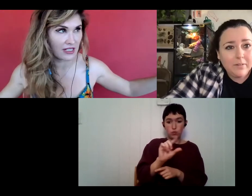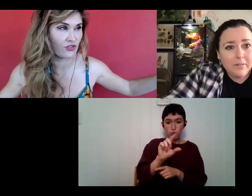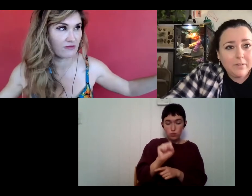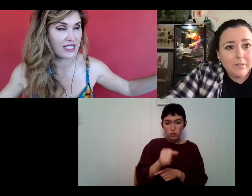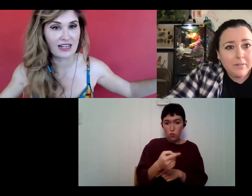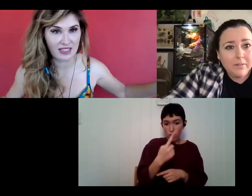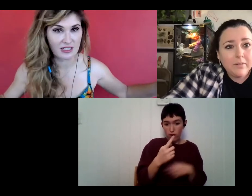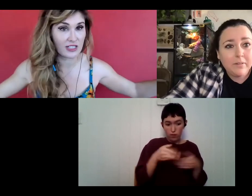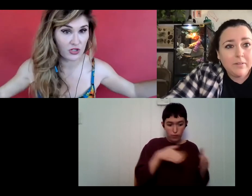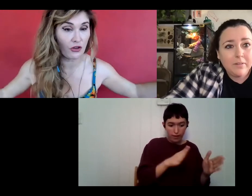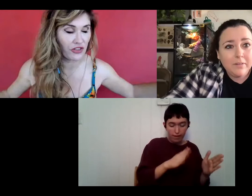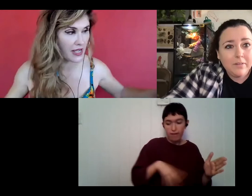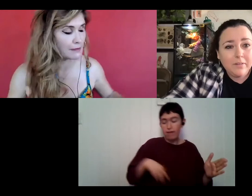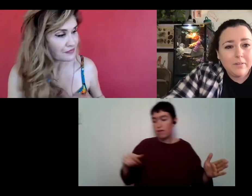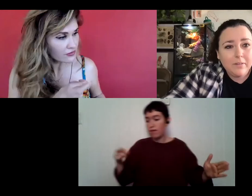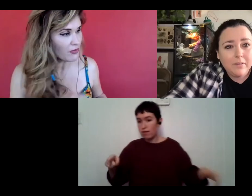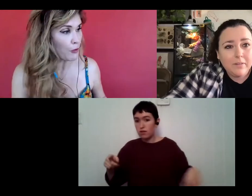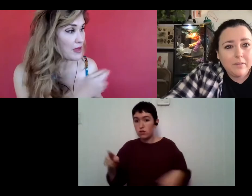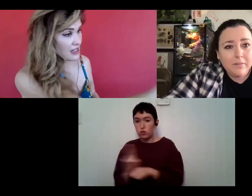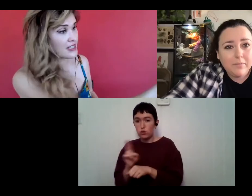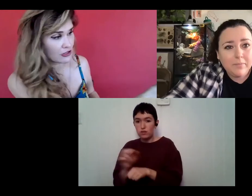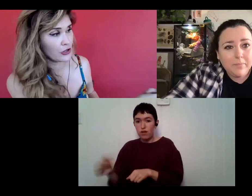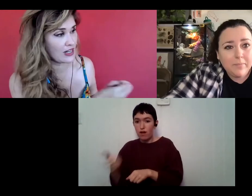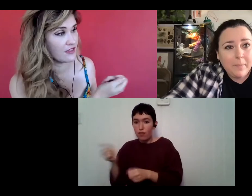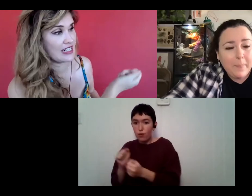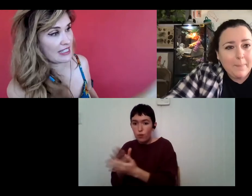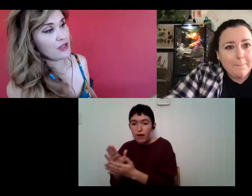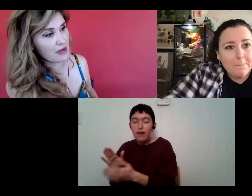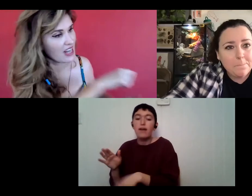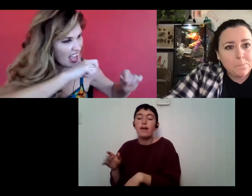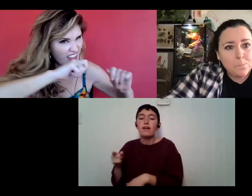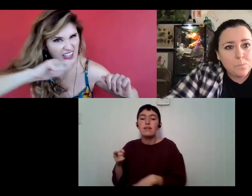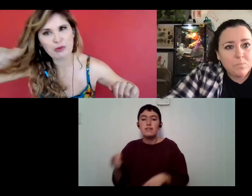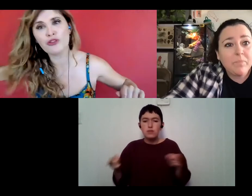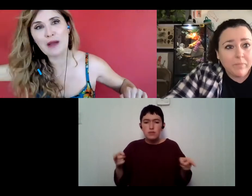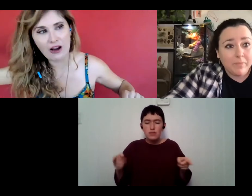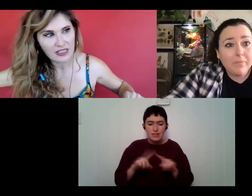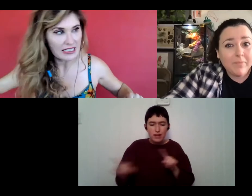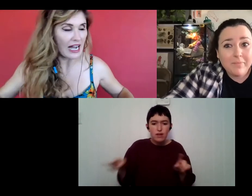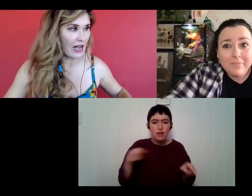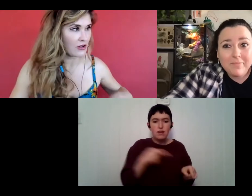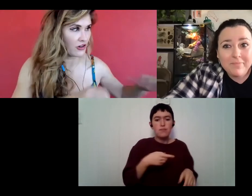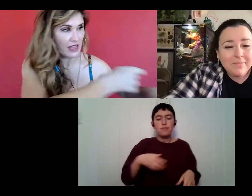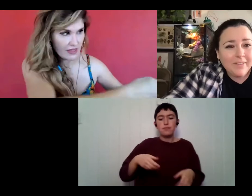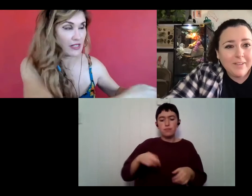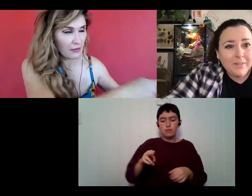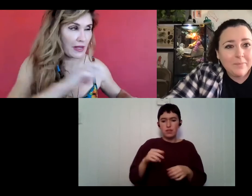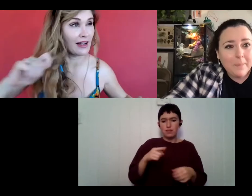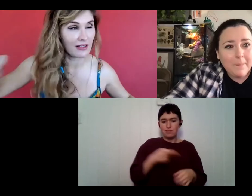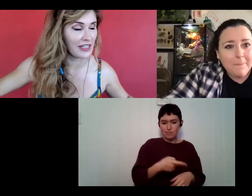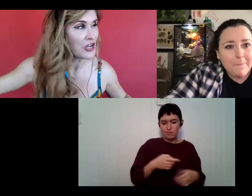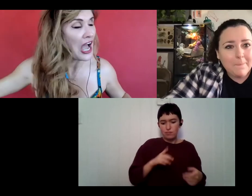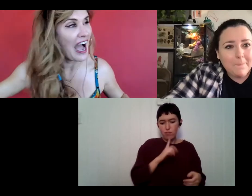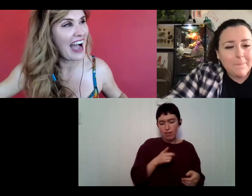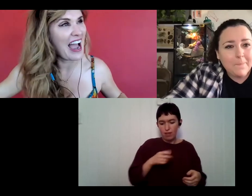about 6'6", and these sticks were taller than him. But because they were so aggressive, he dipped them in, then he'd pull them out, or they would dip them in,